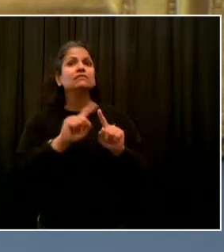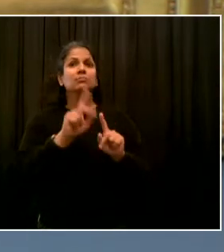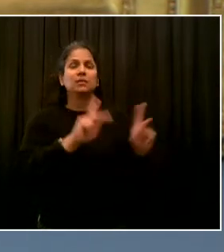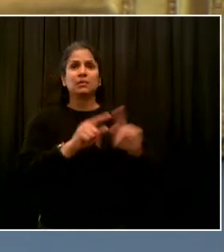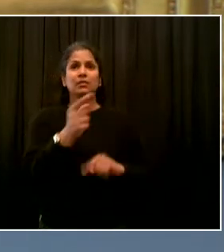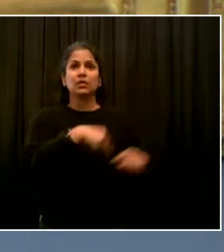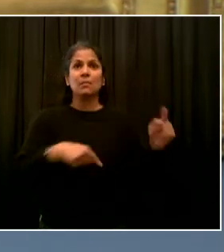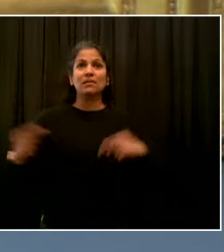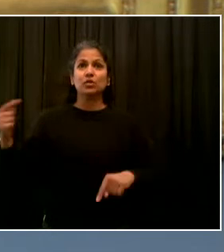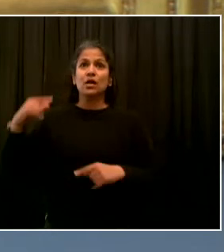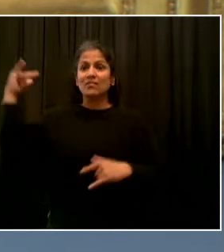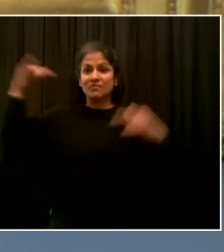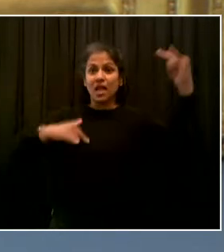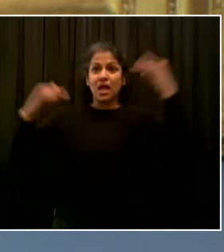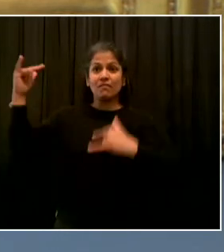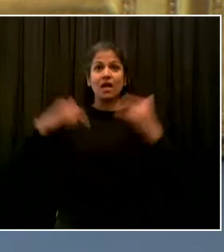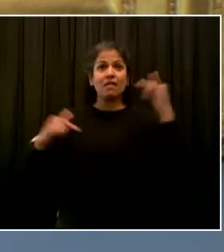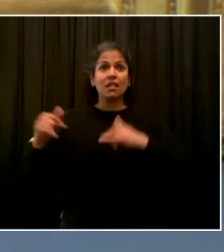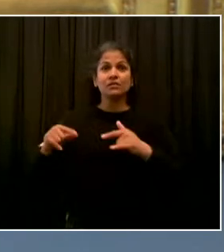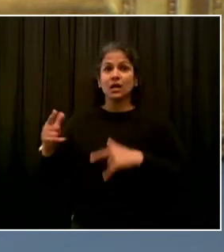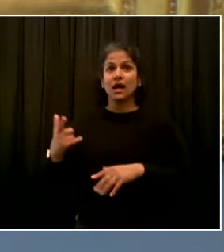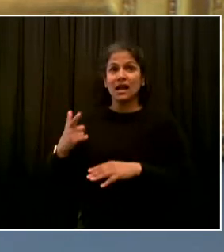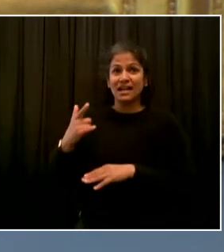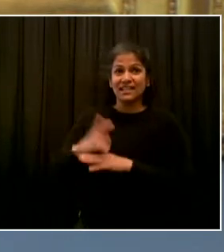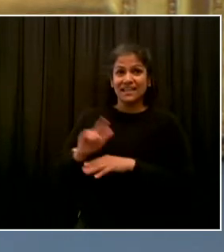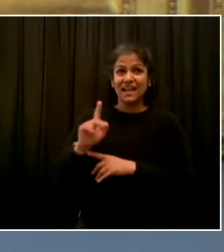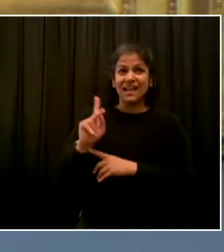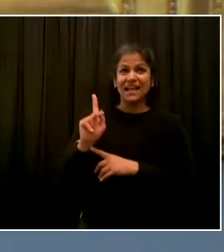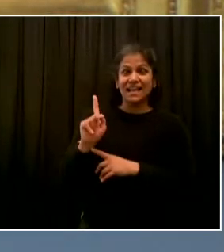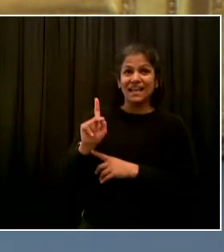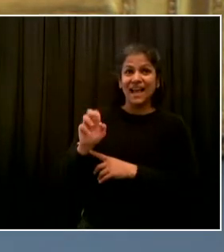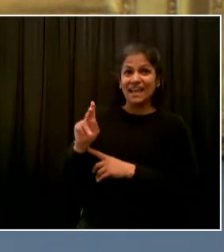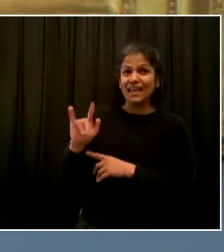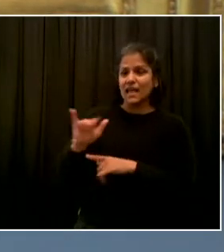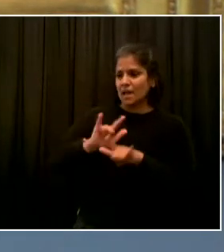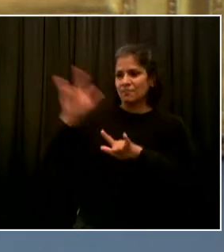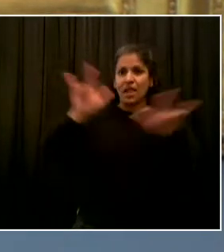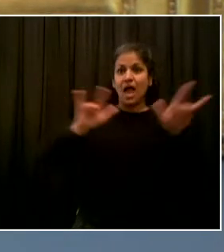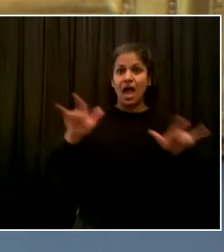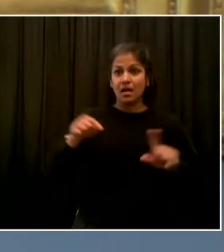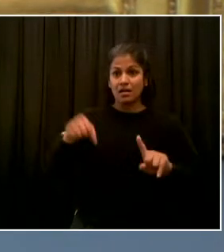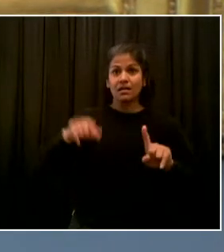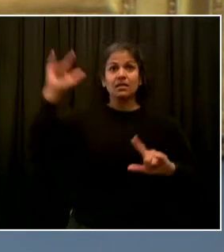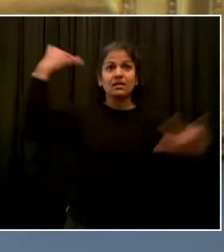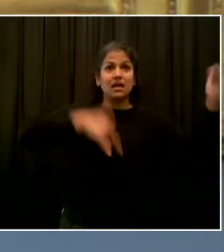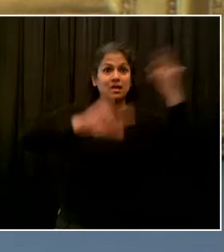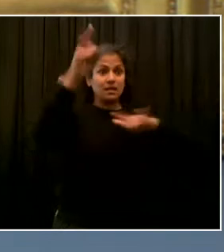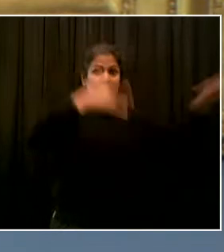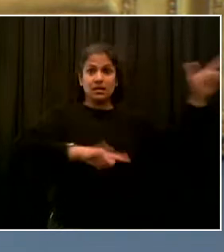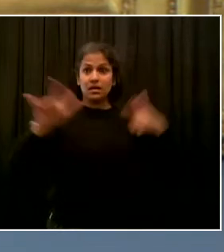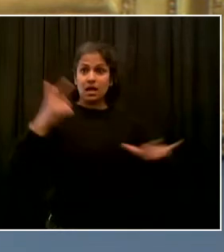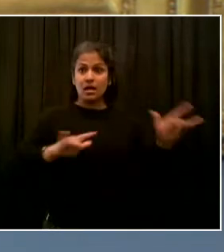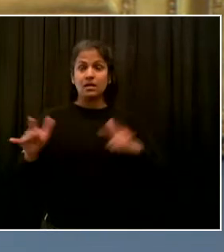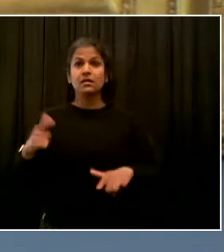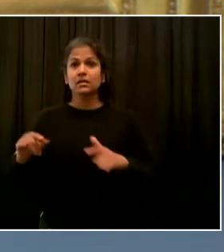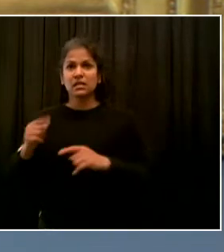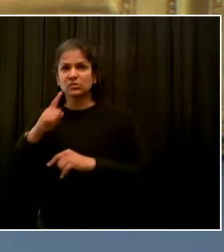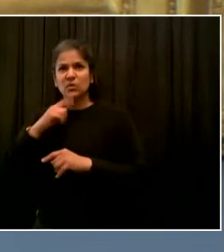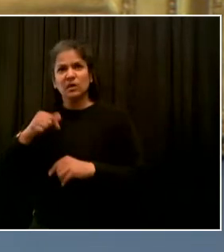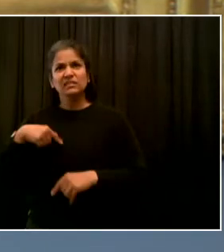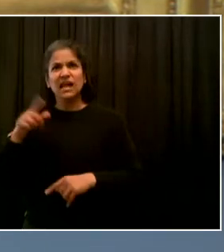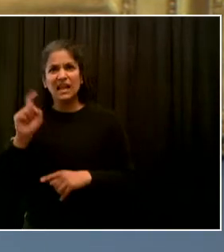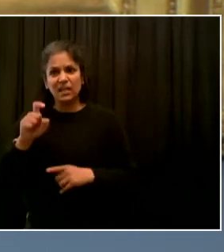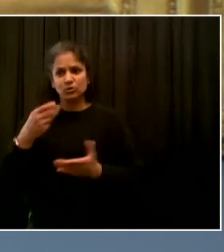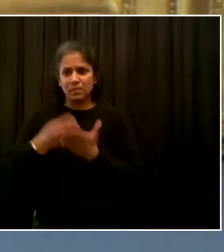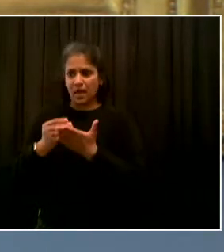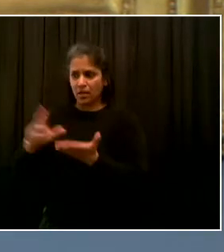Kennedy Airport and branch out to different parts of the country. So we need this funding. We need to be able to